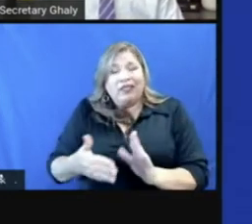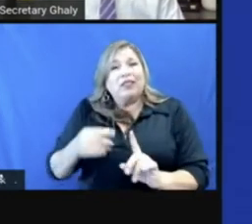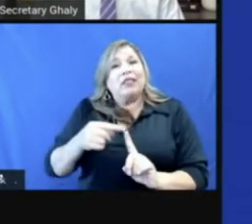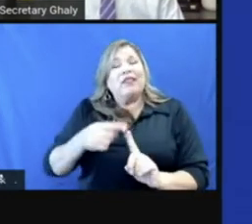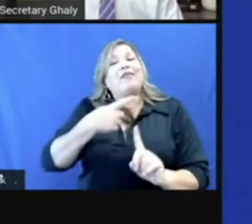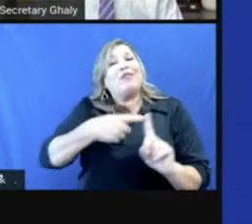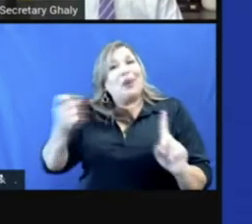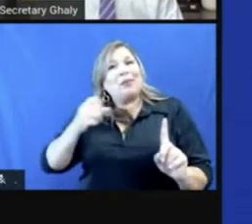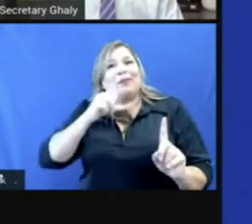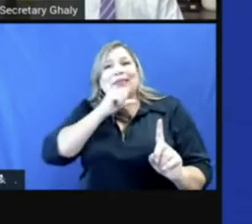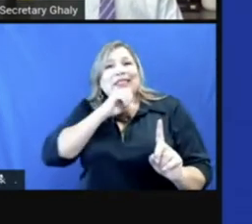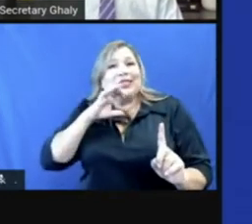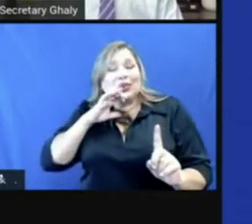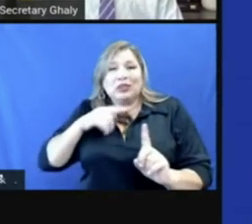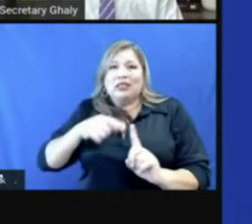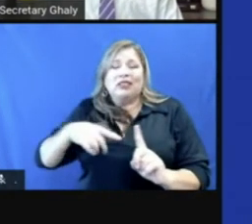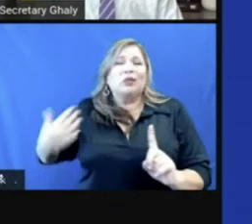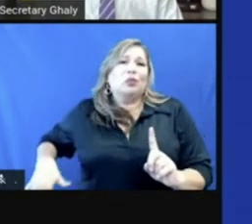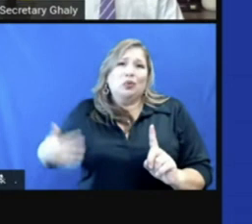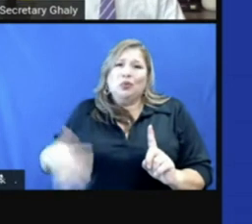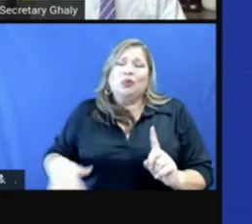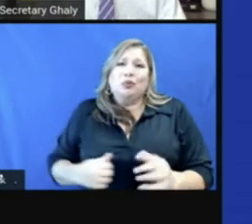experienced in that age category.